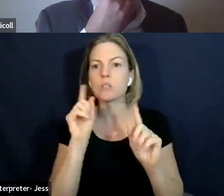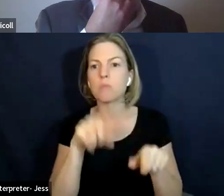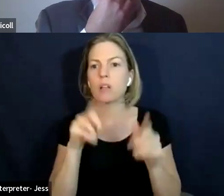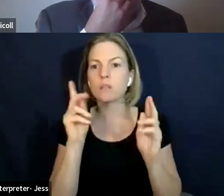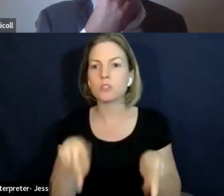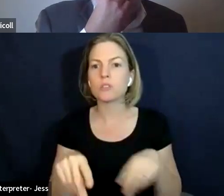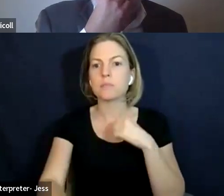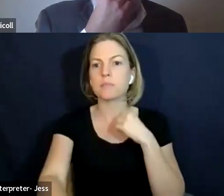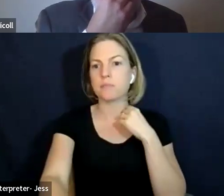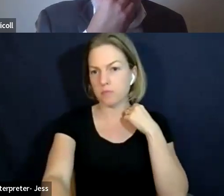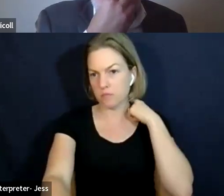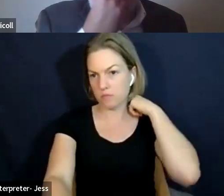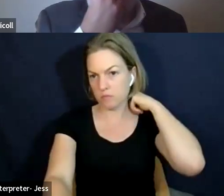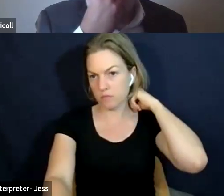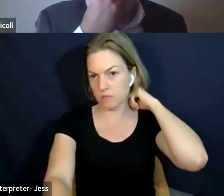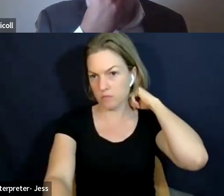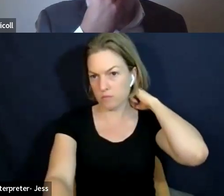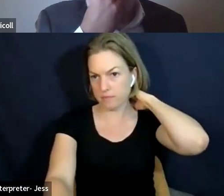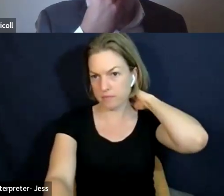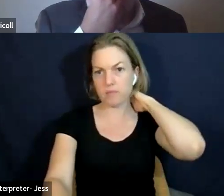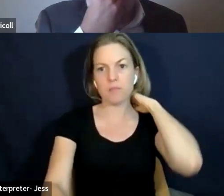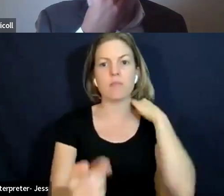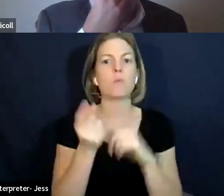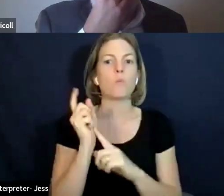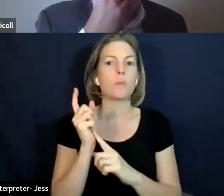respondent, one moment.